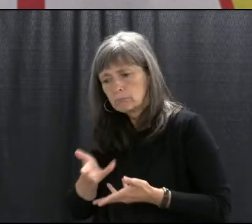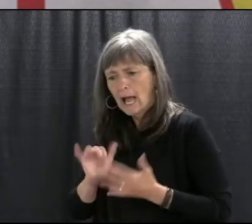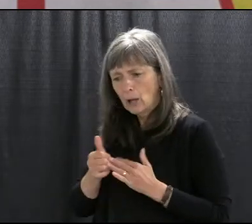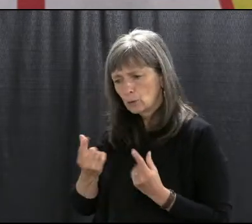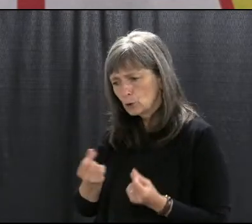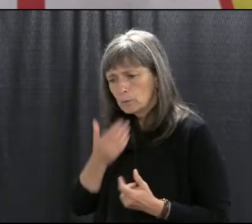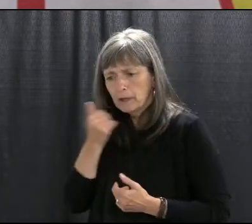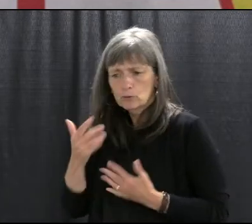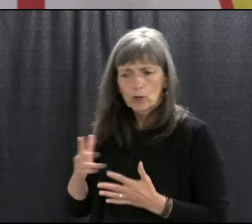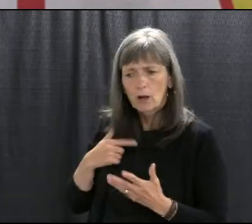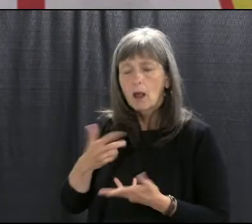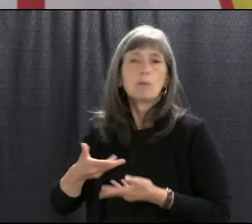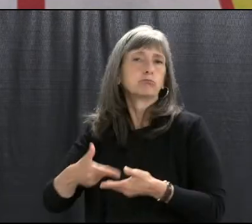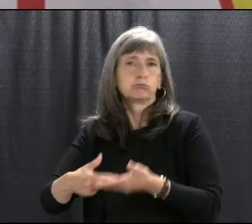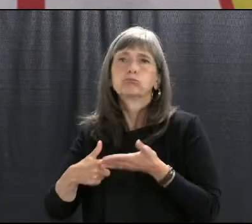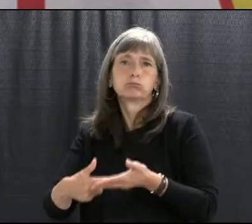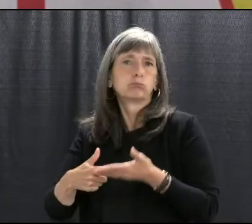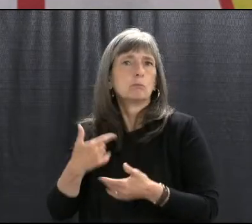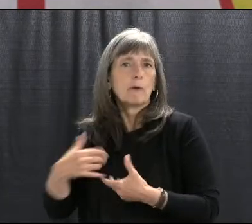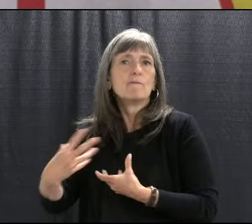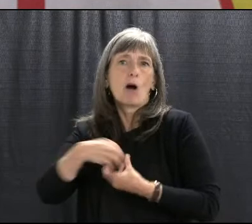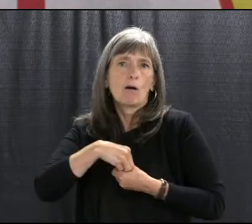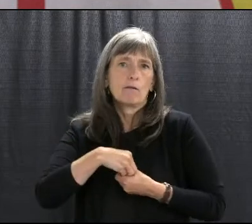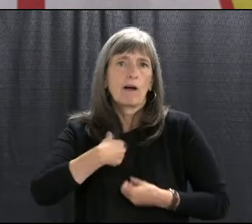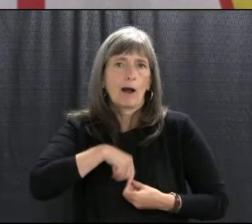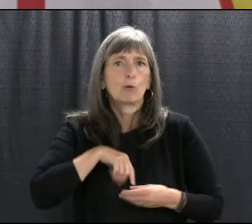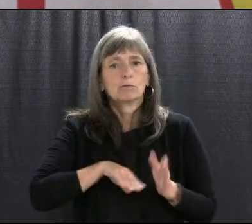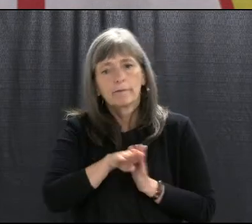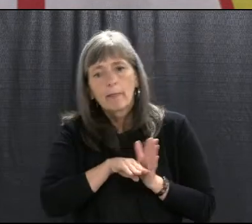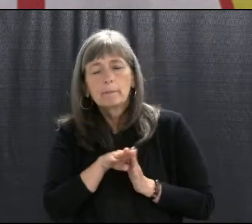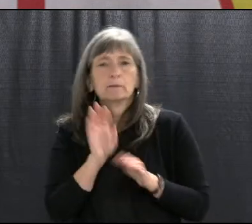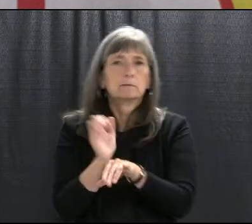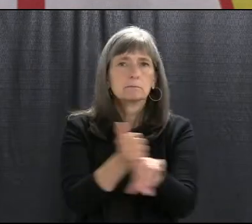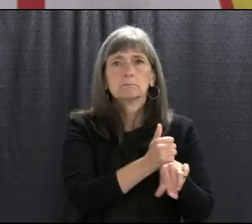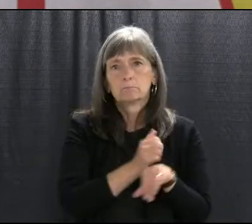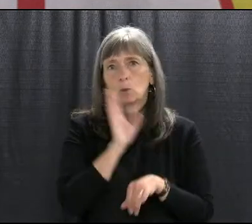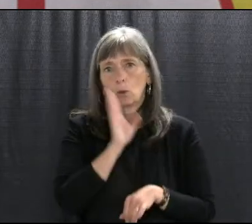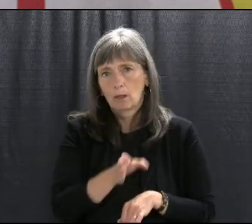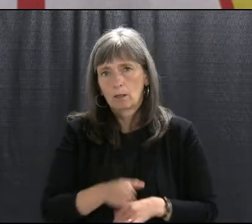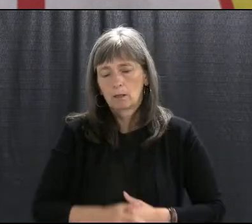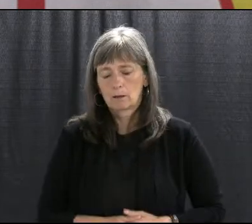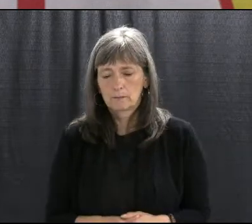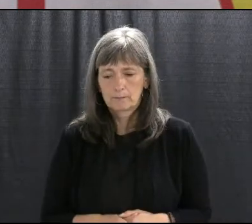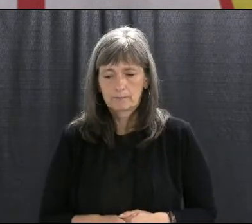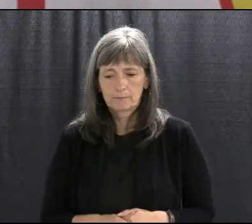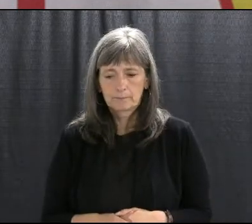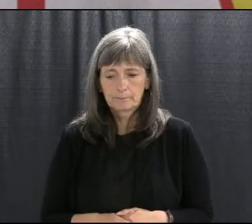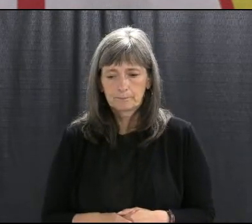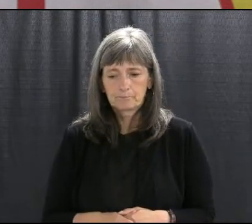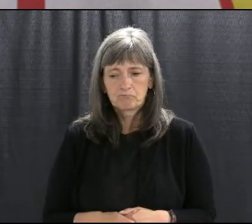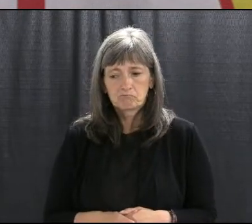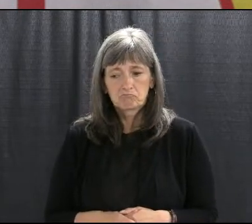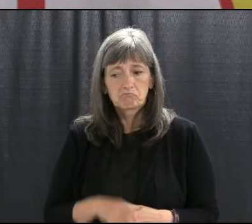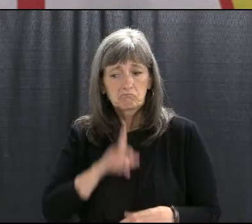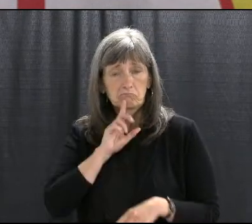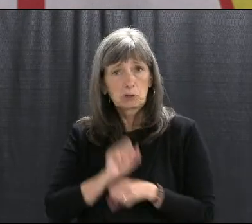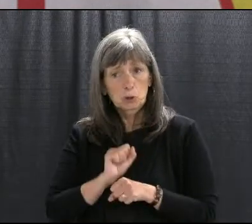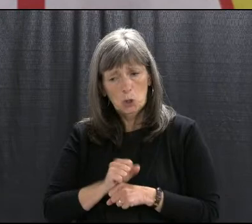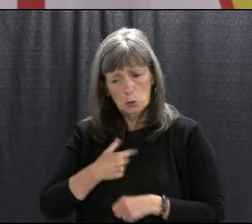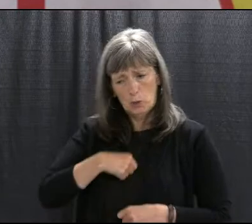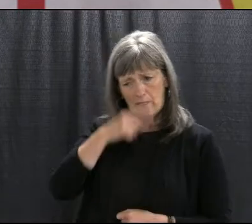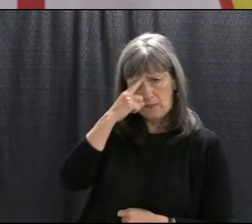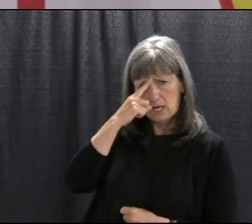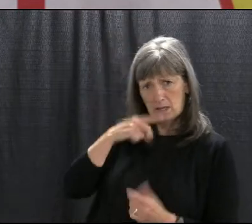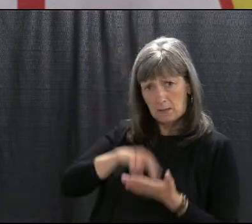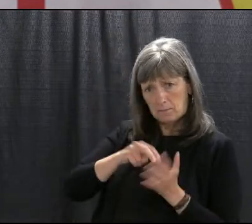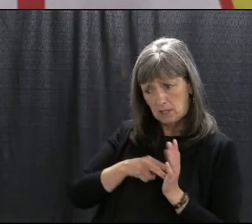working with the Provincial Health Authority to ensure that we are doing everything we can to